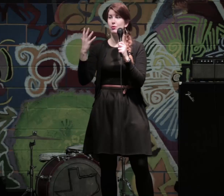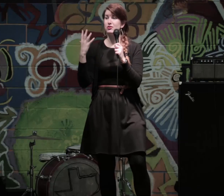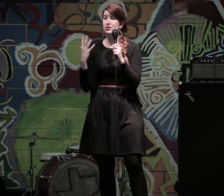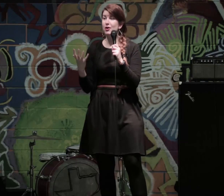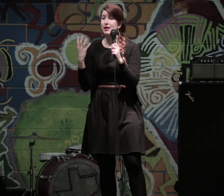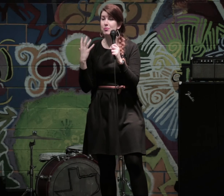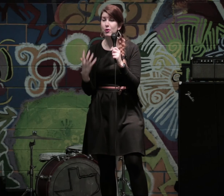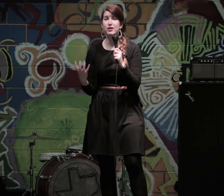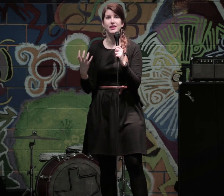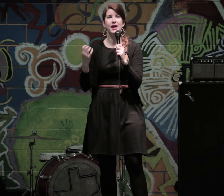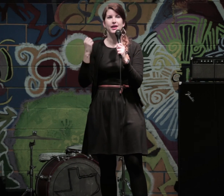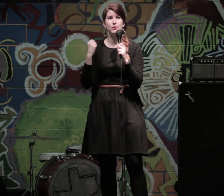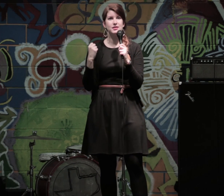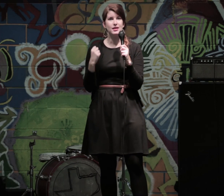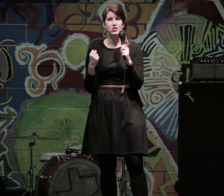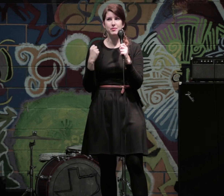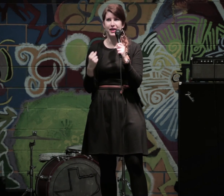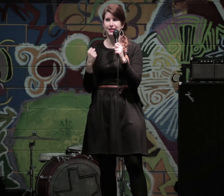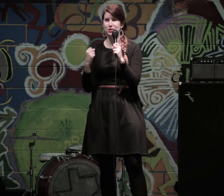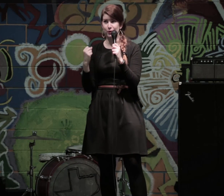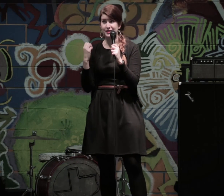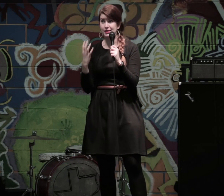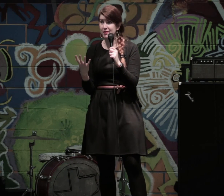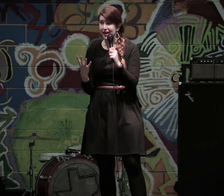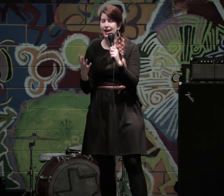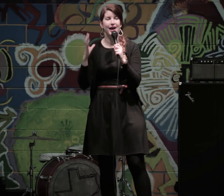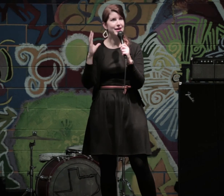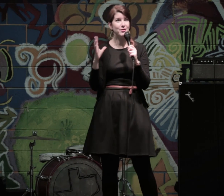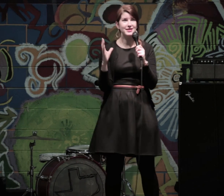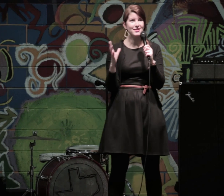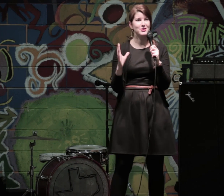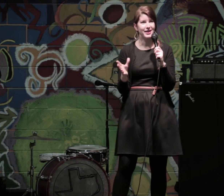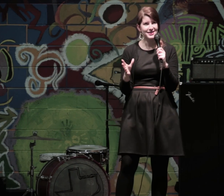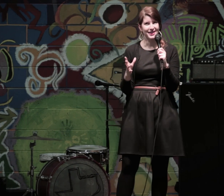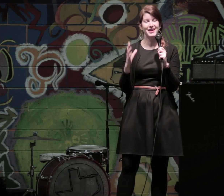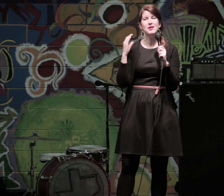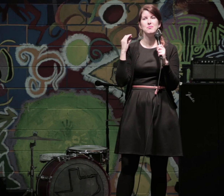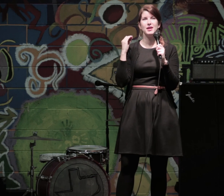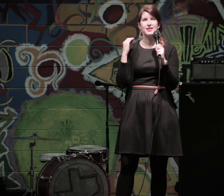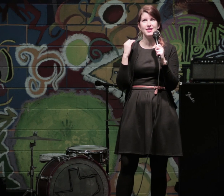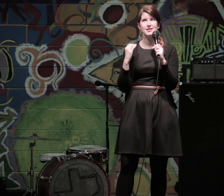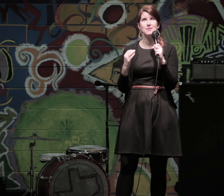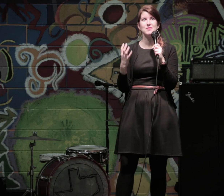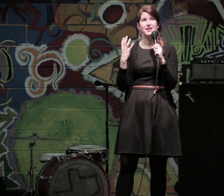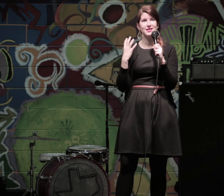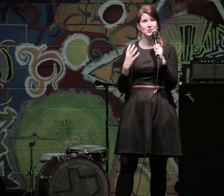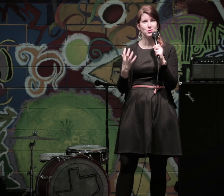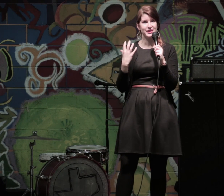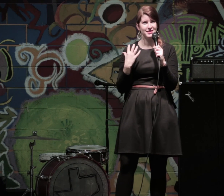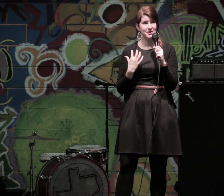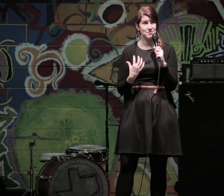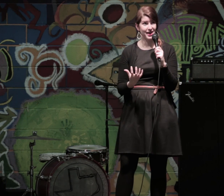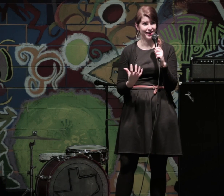And it was so important, and that was such an amazing choice to make. I know it sounds crazy, but that is an